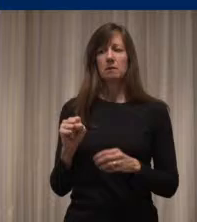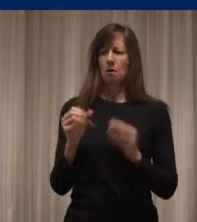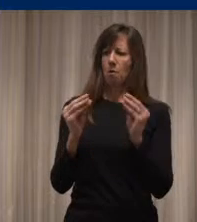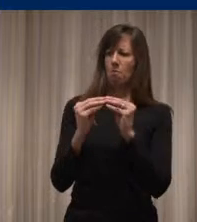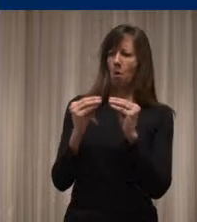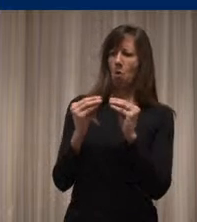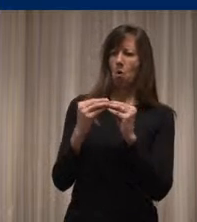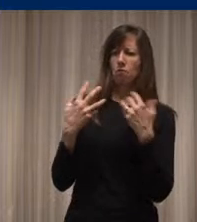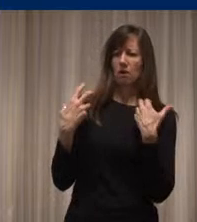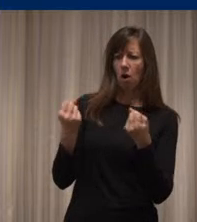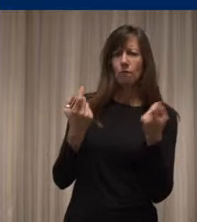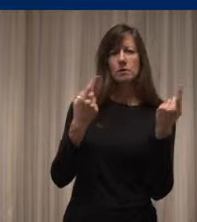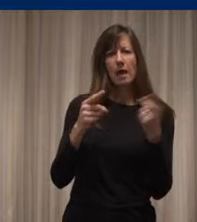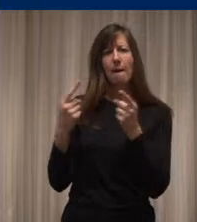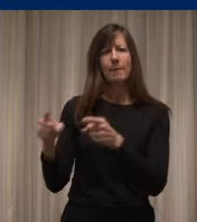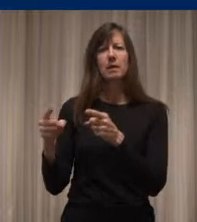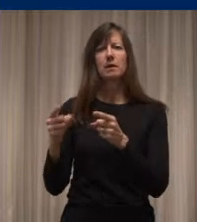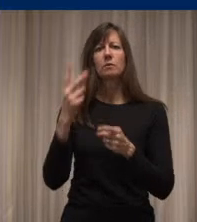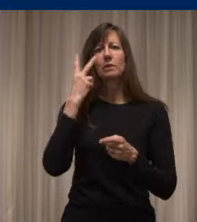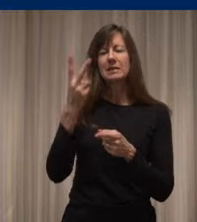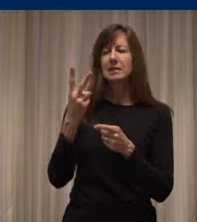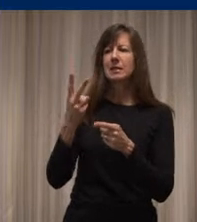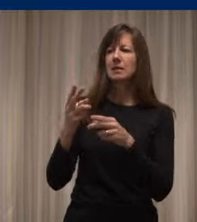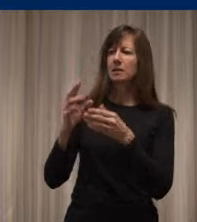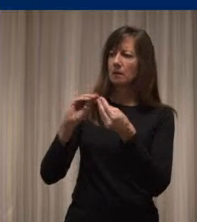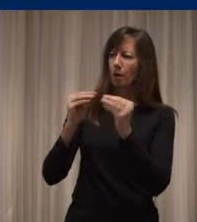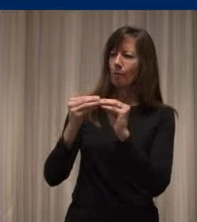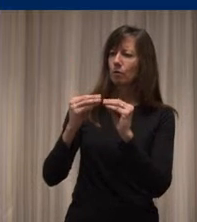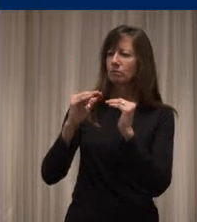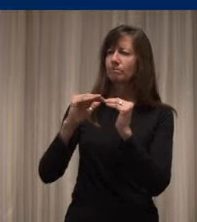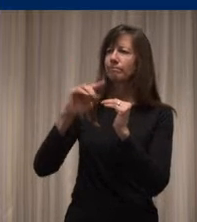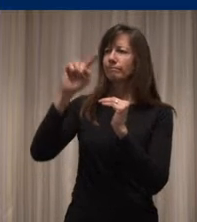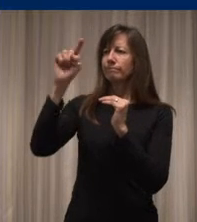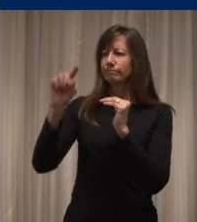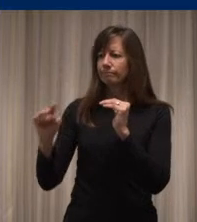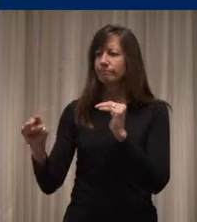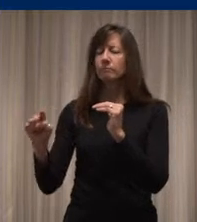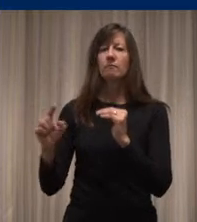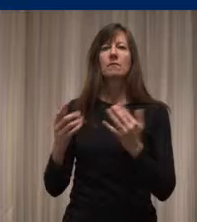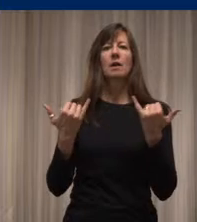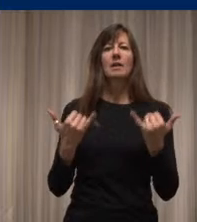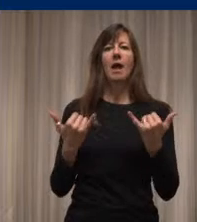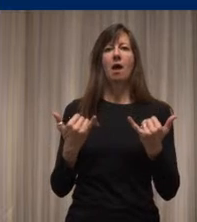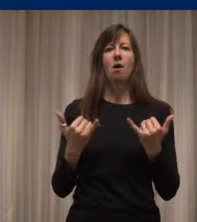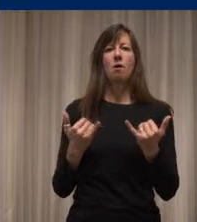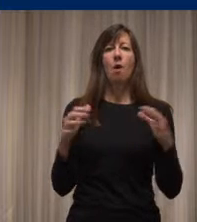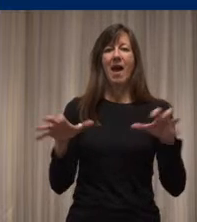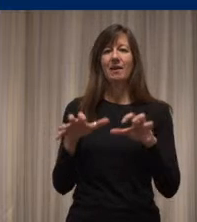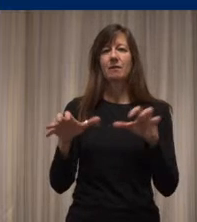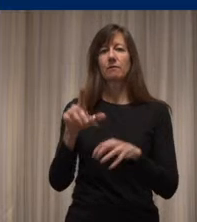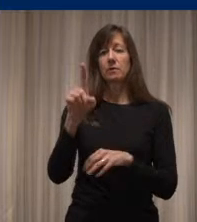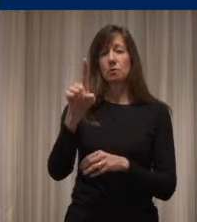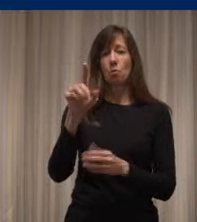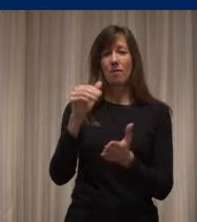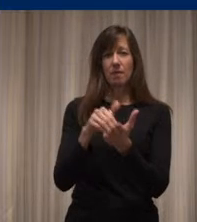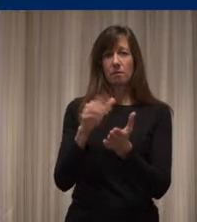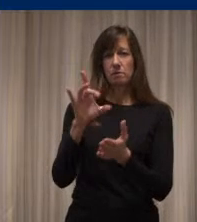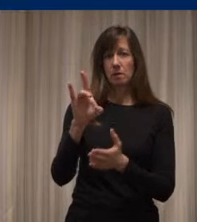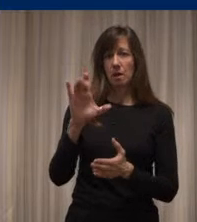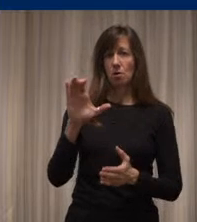COVID in the last week or so. So we're down now to 1864. We had